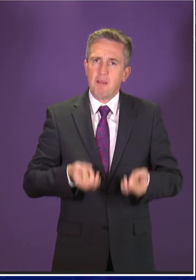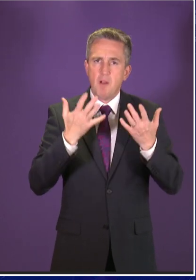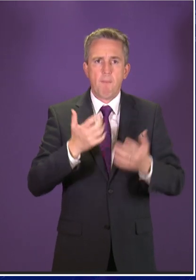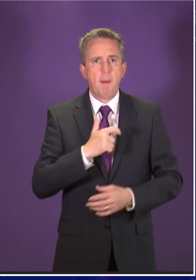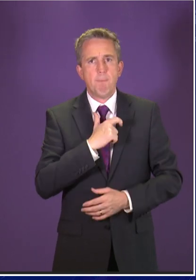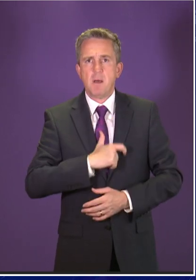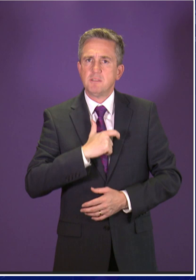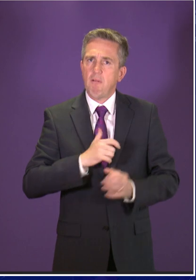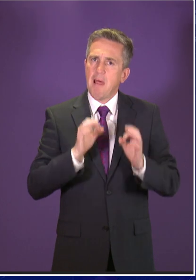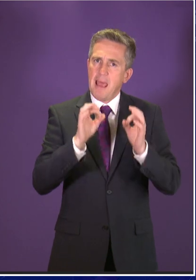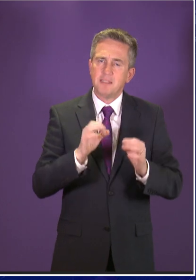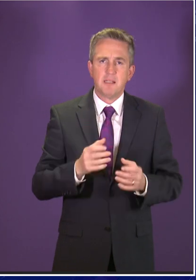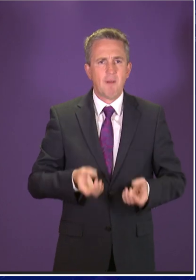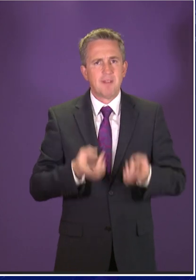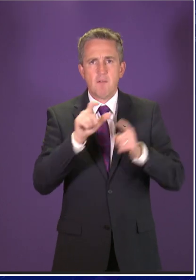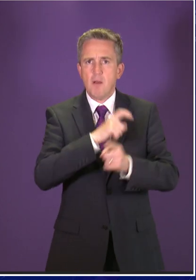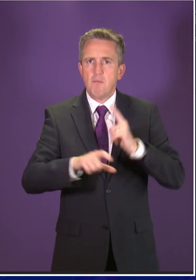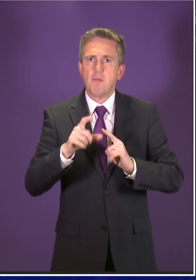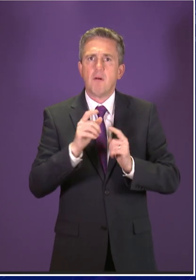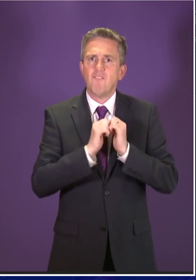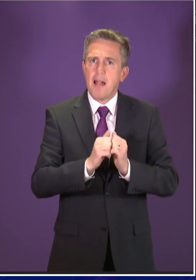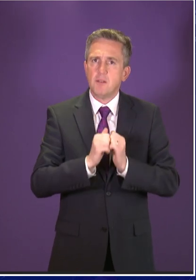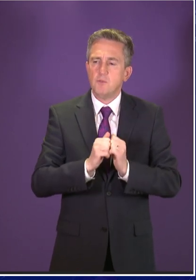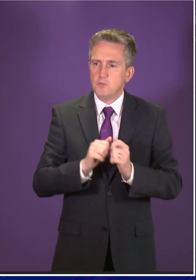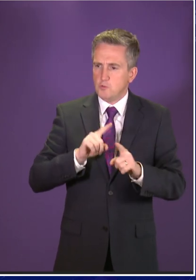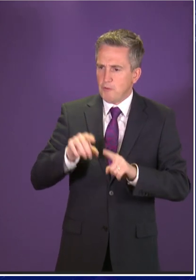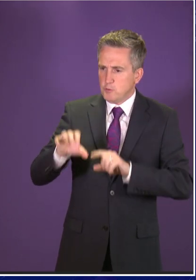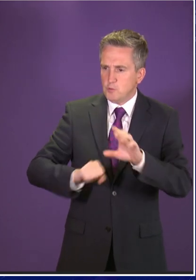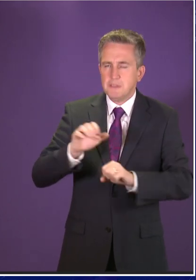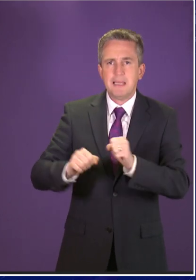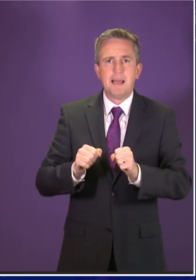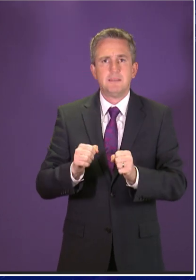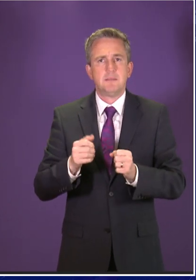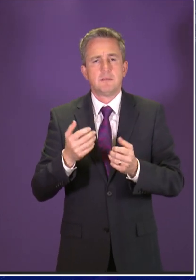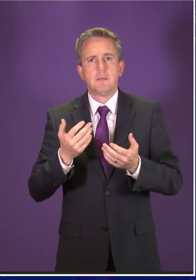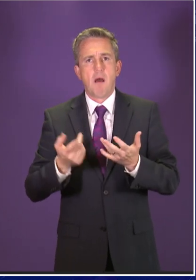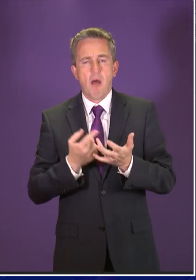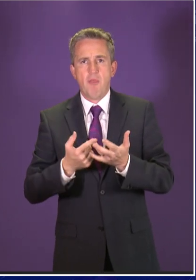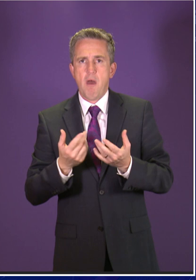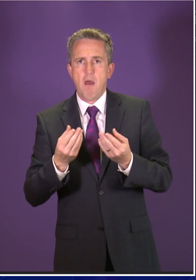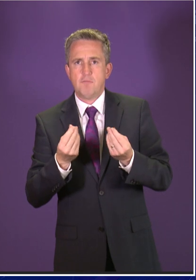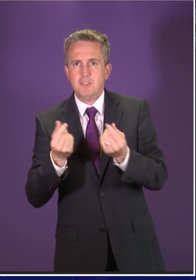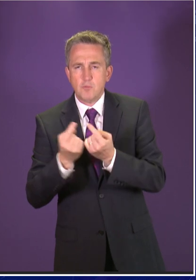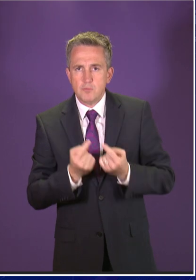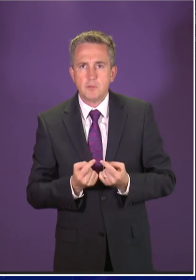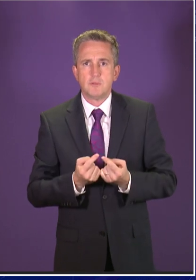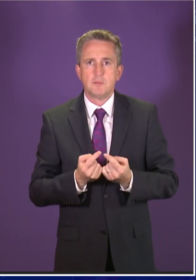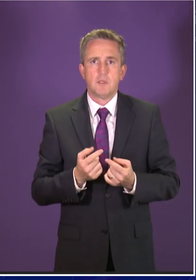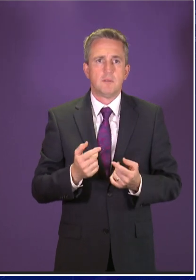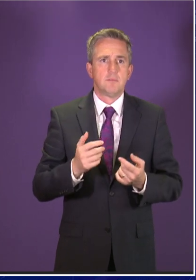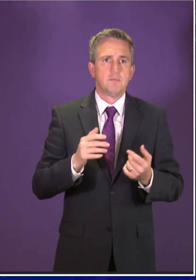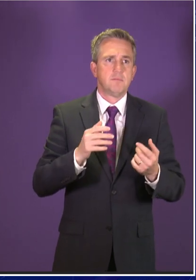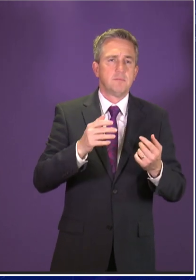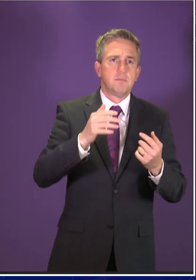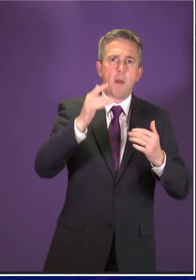community values in the mere accumulation of material things. Gross national product counts air pollution